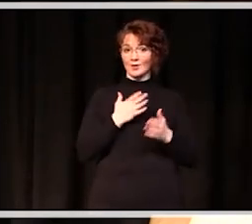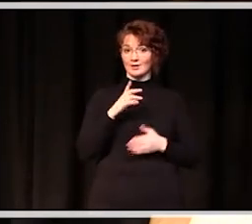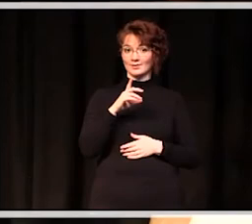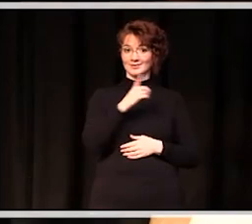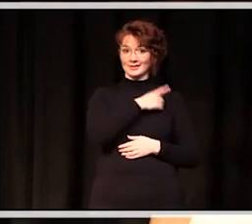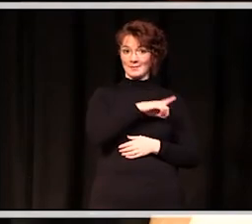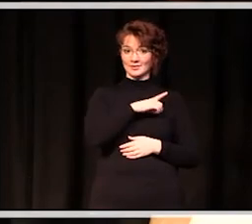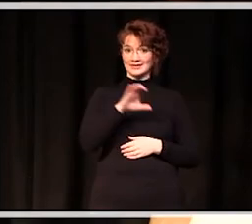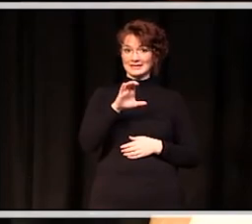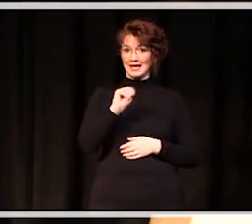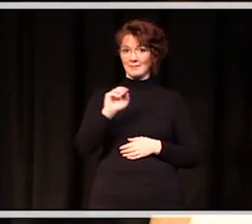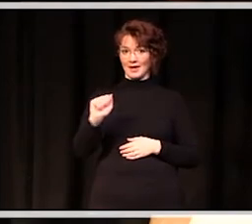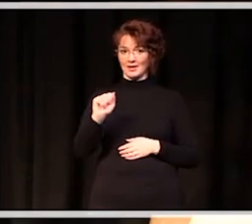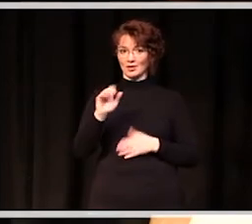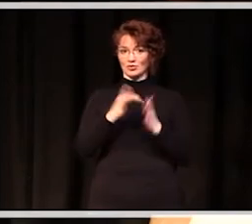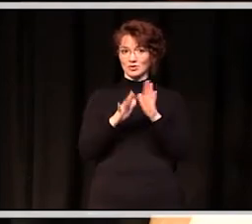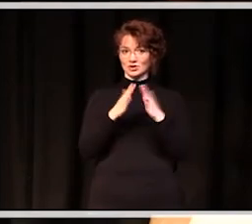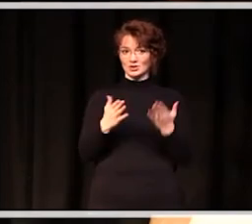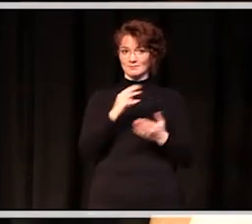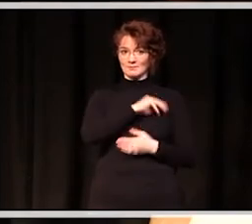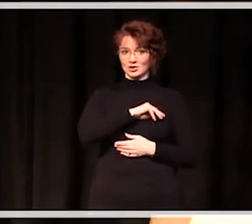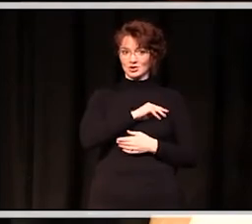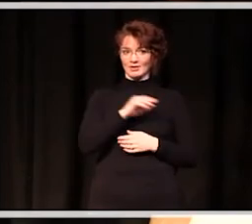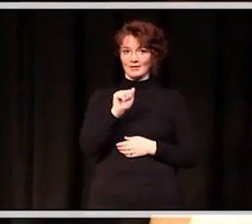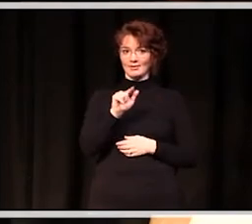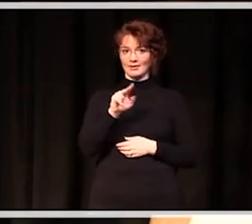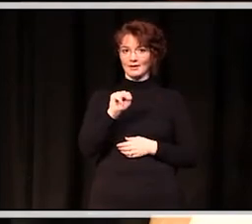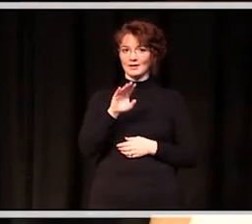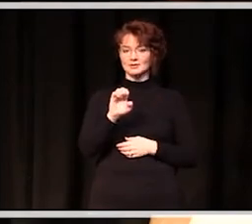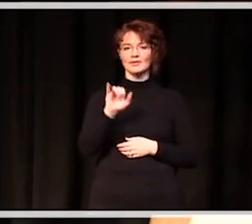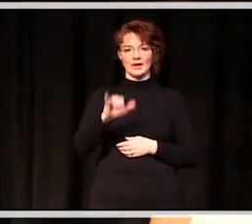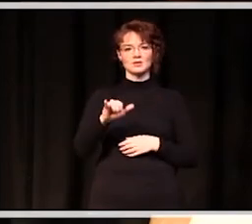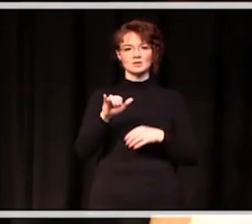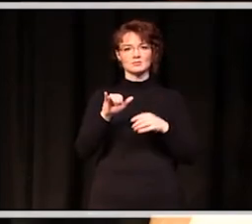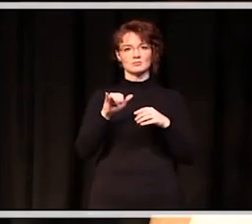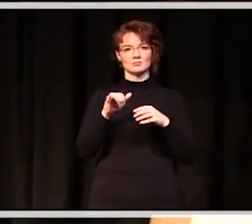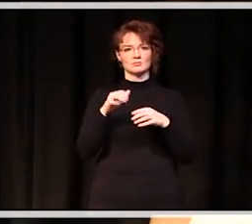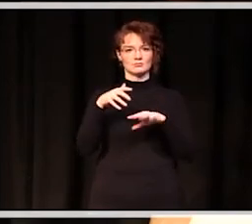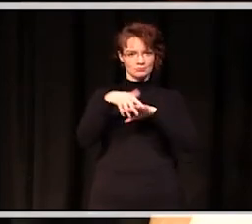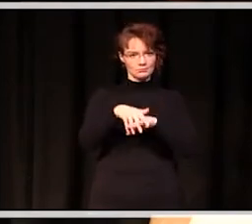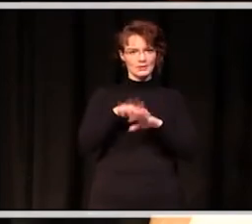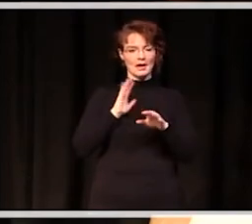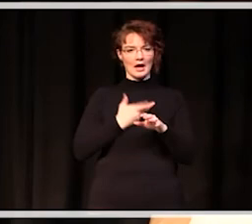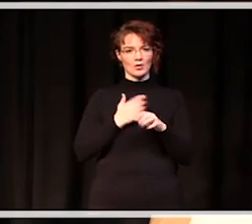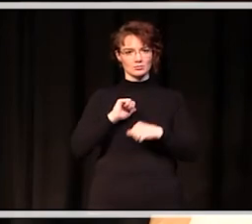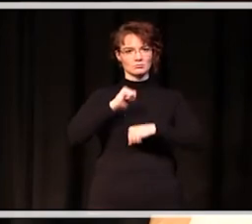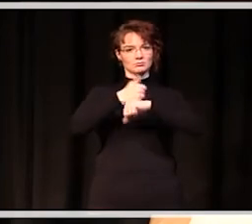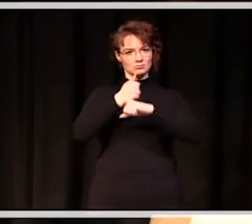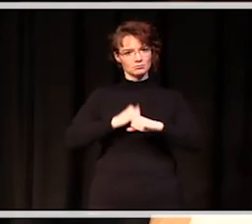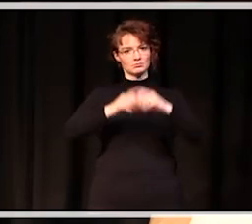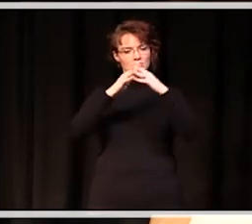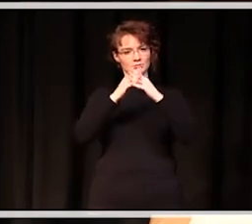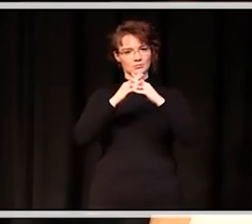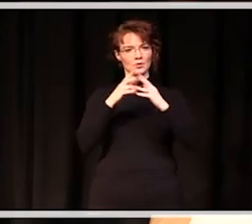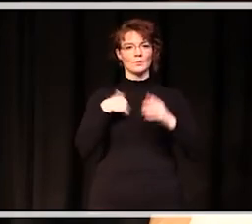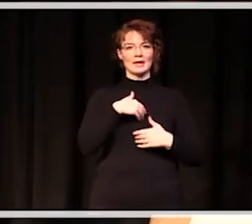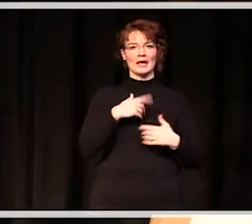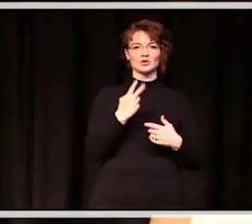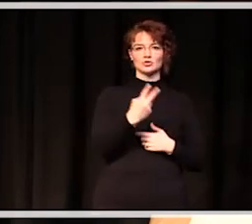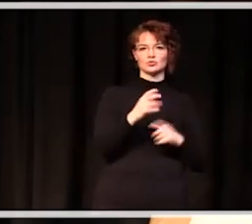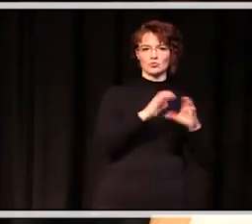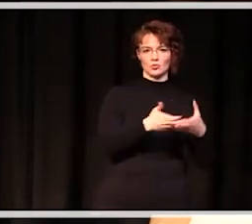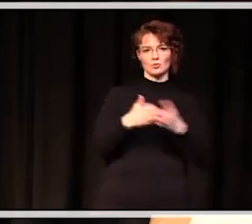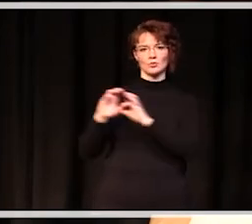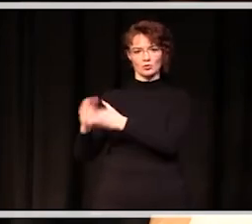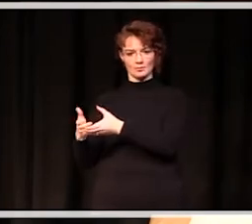denomination, the Christian Missionary Alliance, that is the roots of our beginnings. The founder of our movement actually had two groups of people.